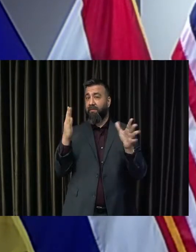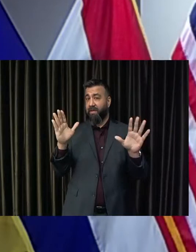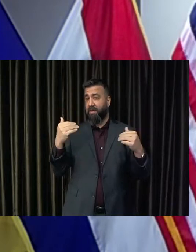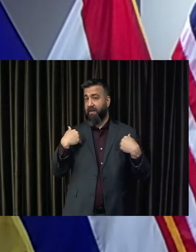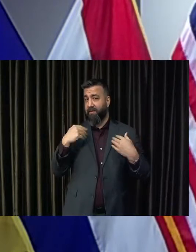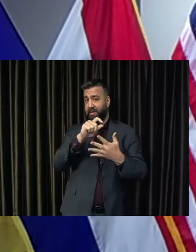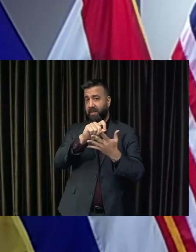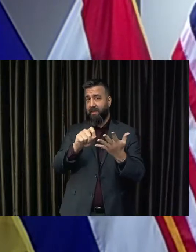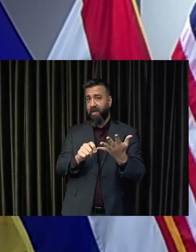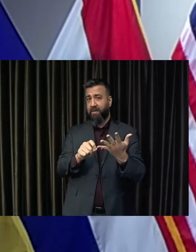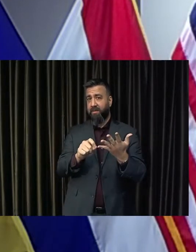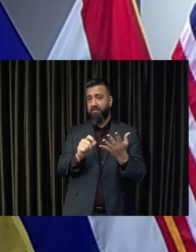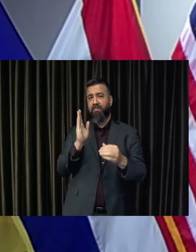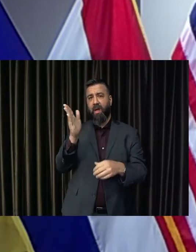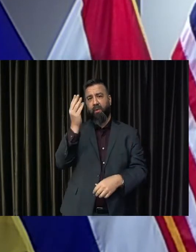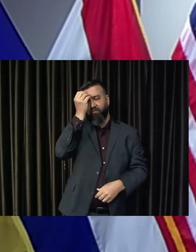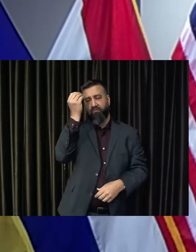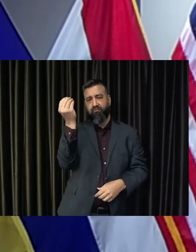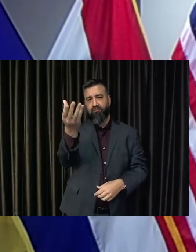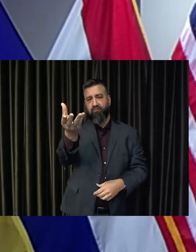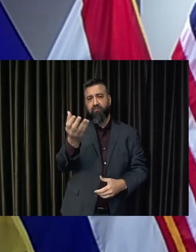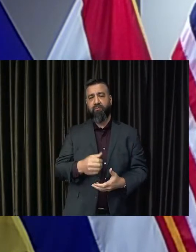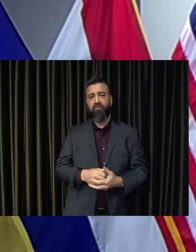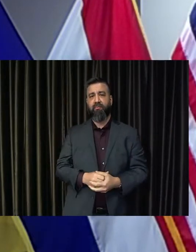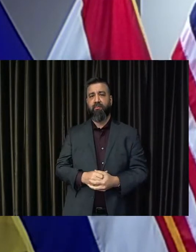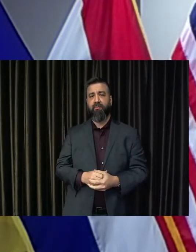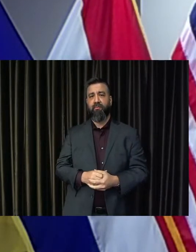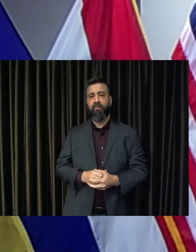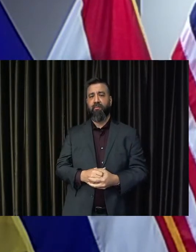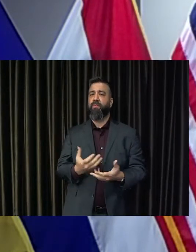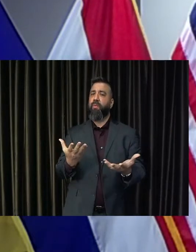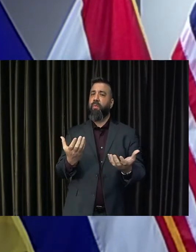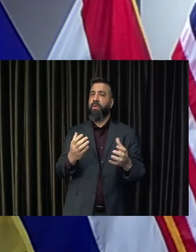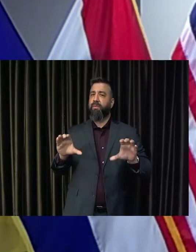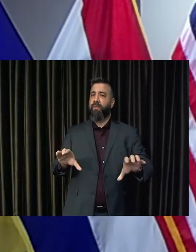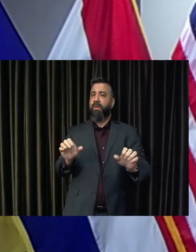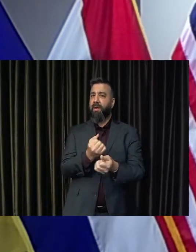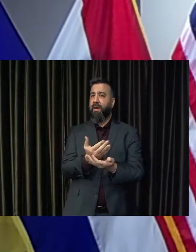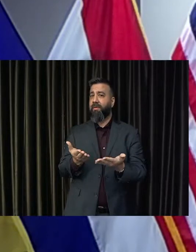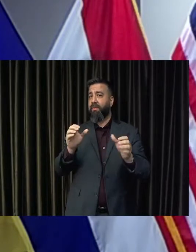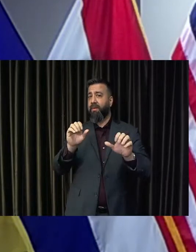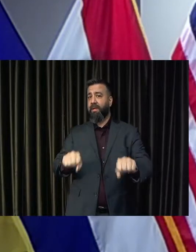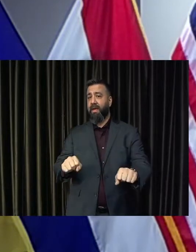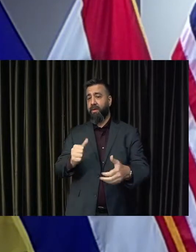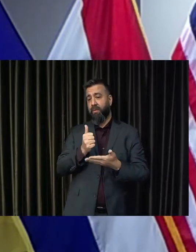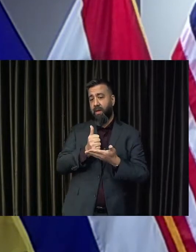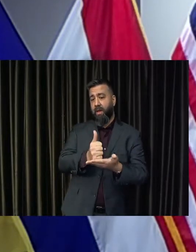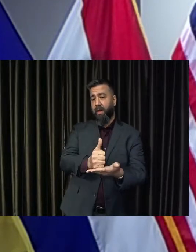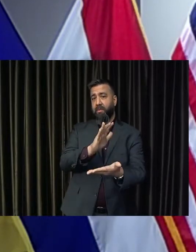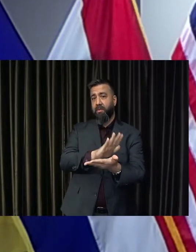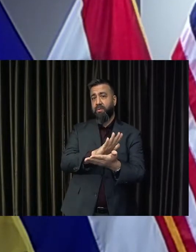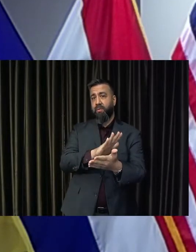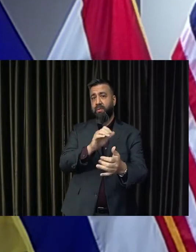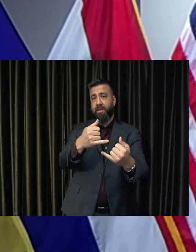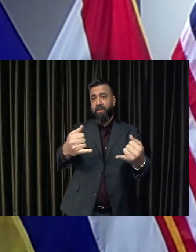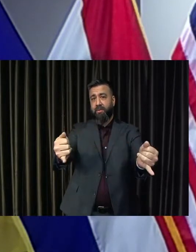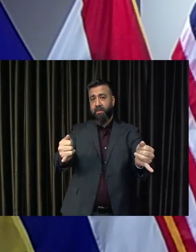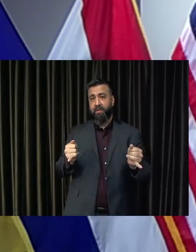in place, I'll share those right away. We want to do all we can to help our school districts provide a safe learning